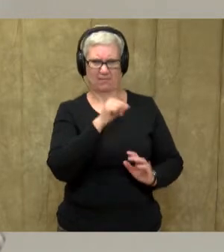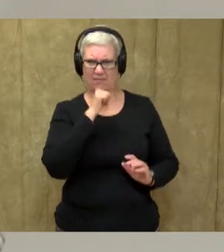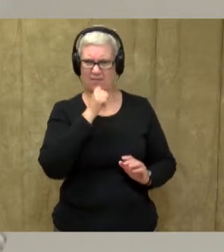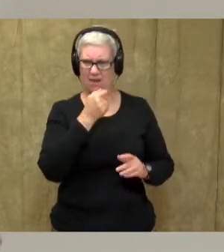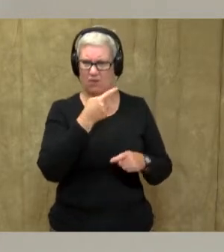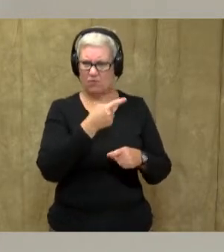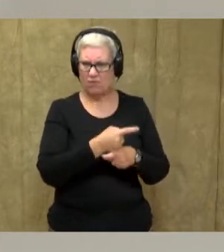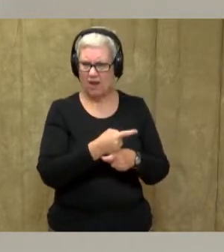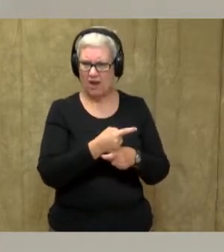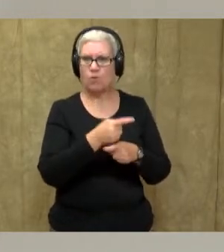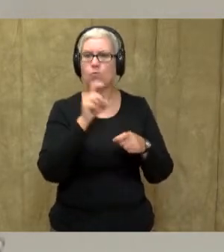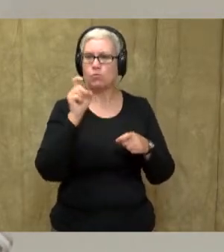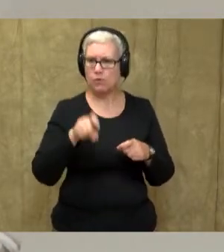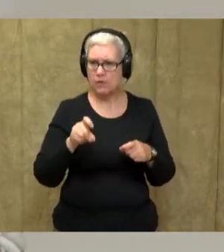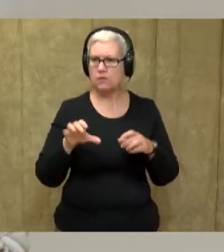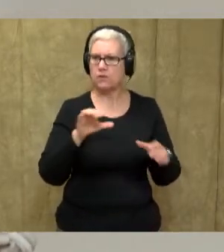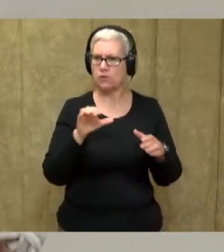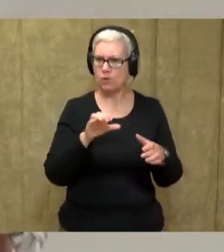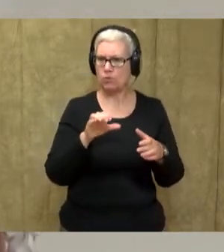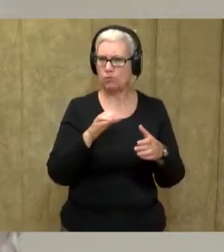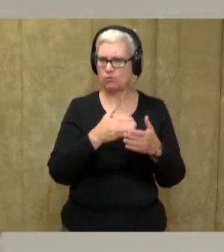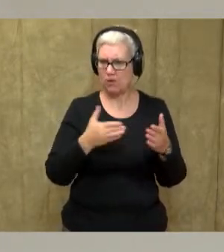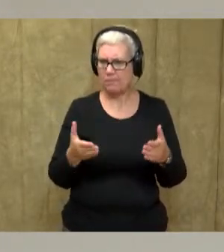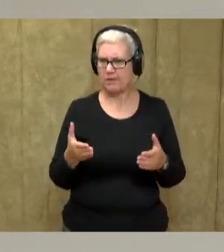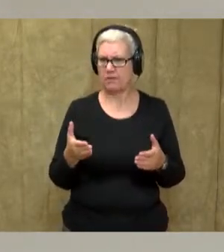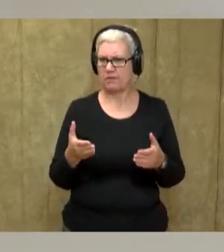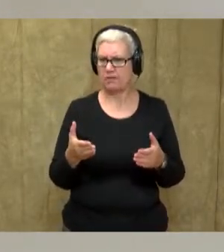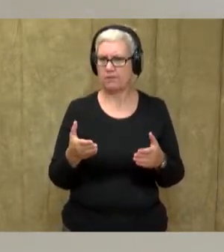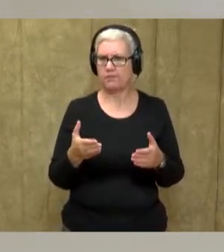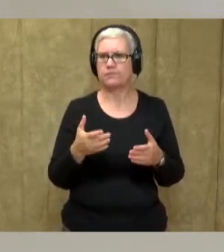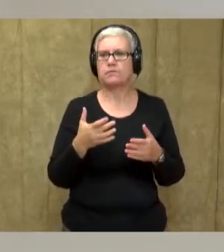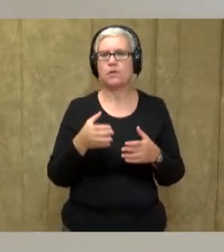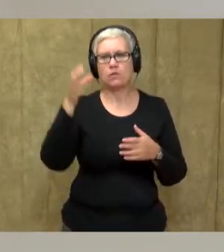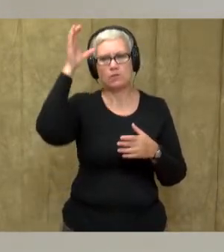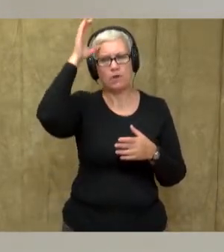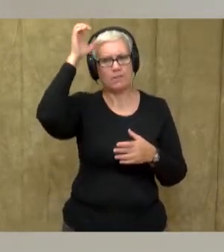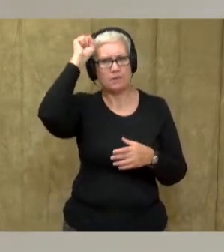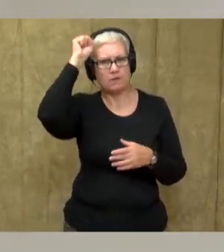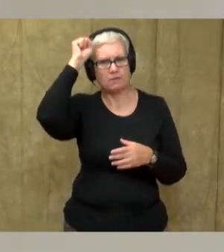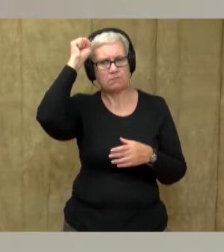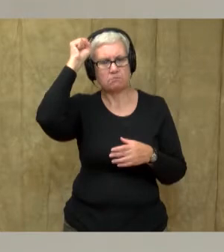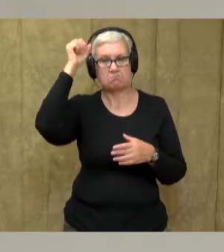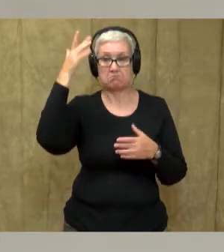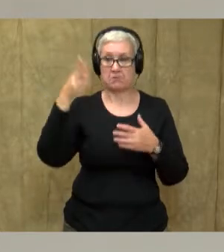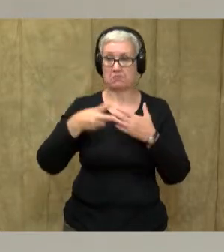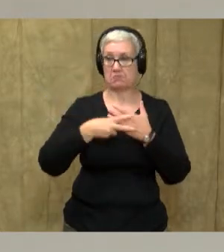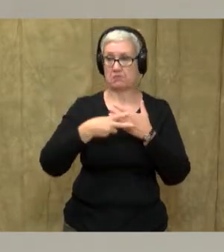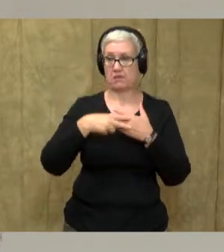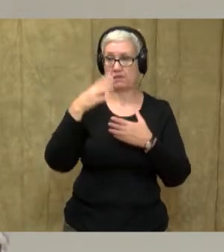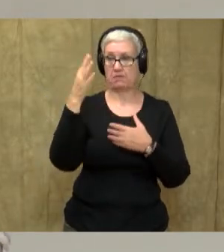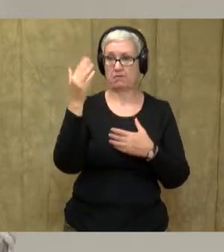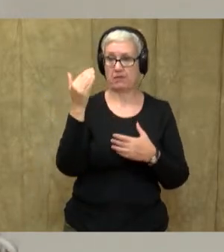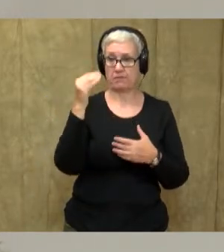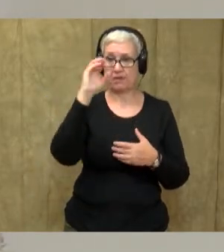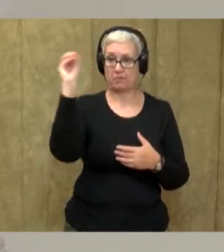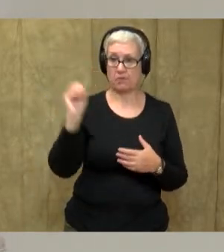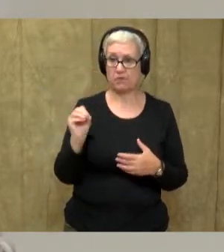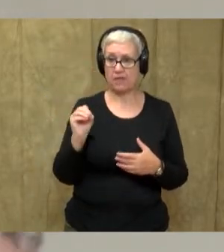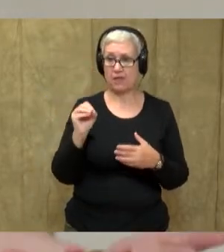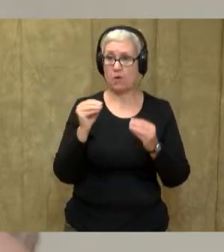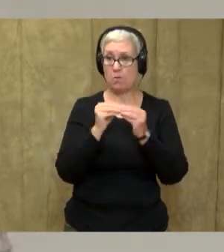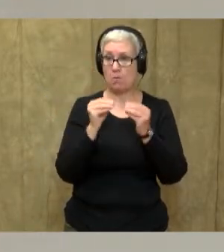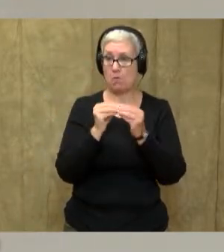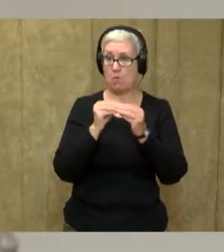We should do something about that. Or appealing to your common sense. Oh, well, if I'm going to save 15% or more by switching to